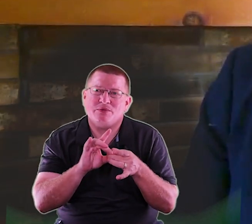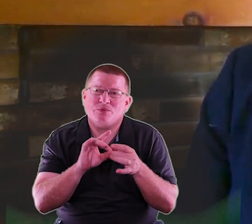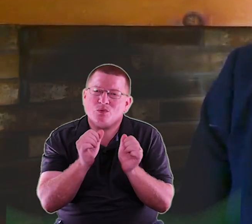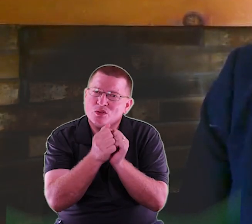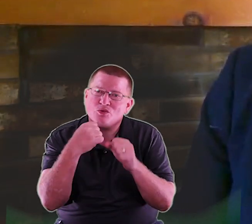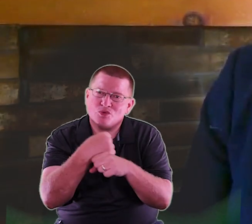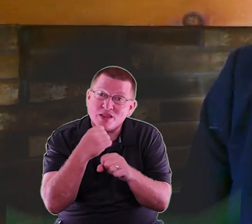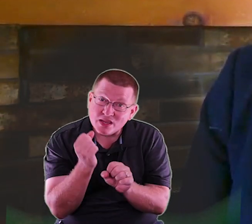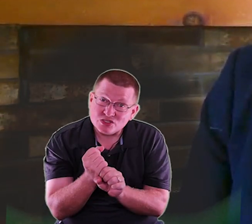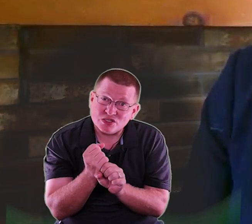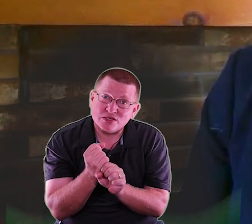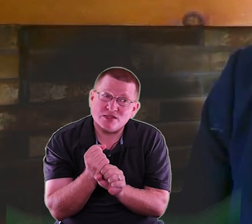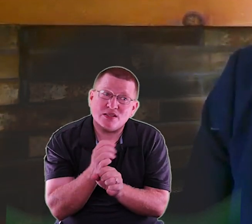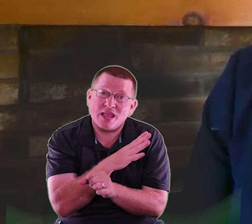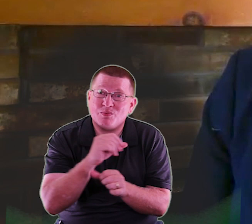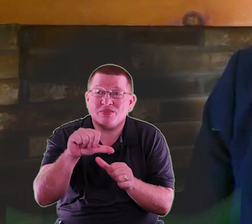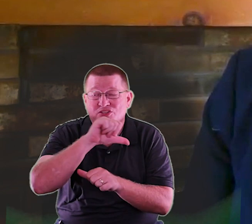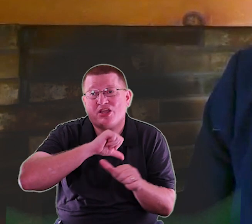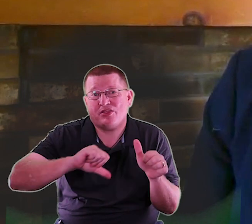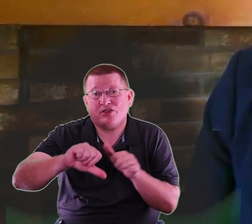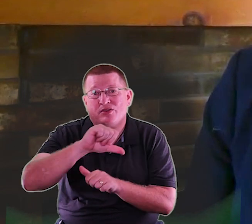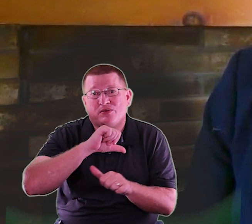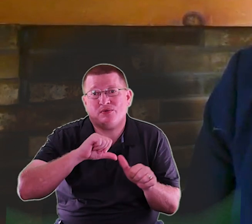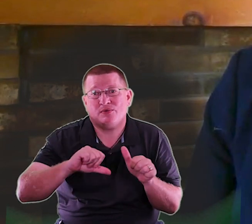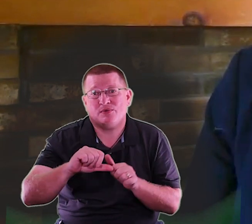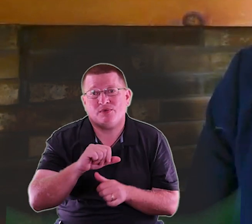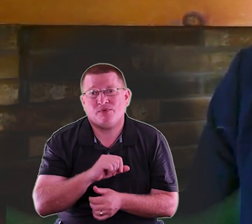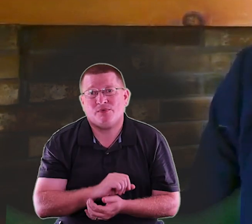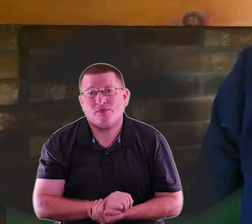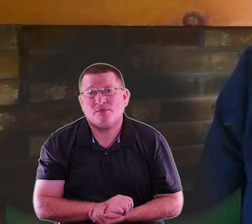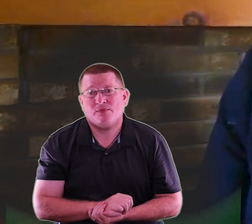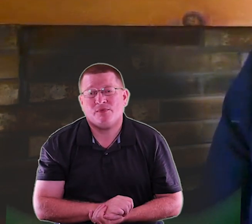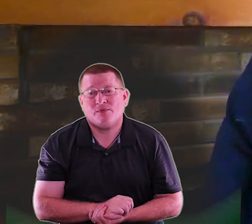with creation and with each other.